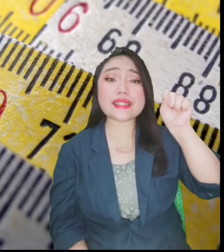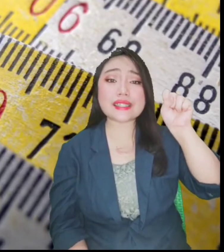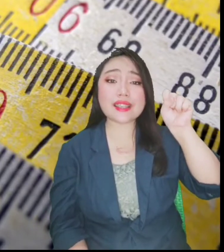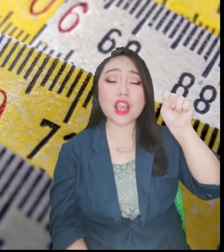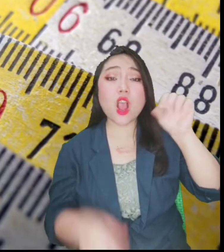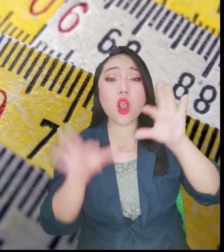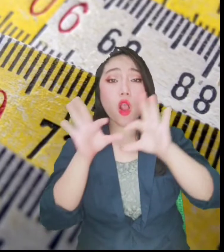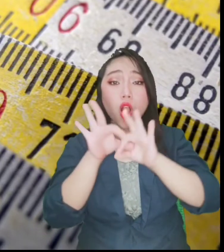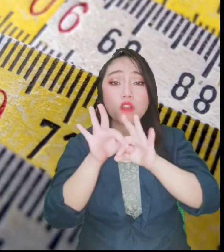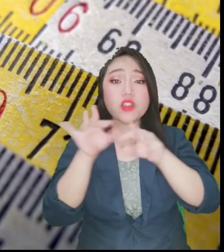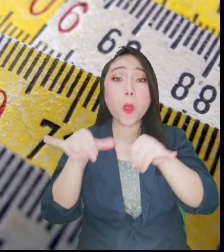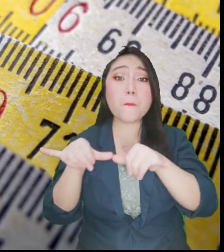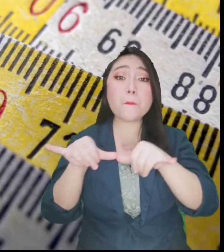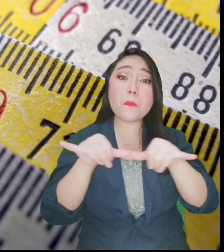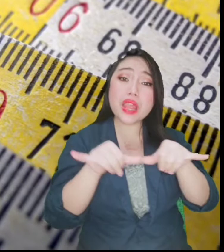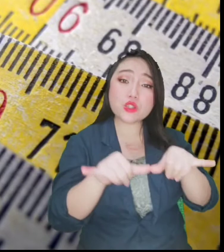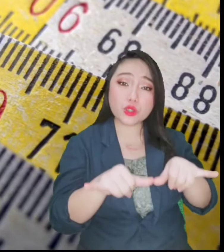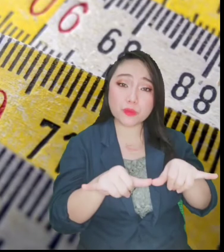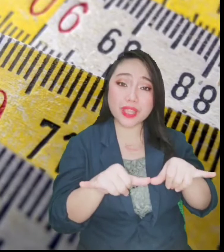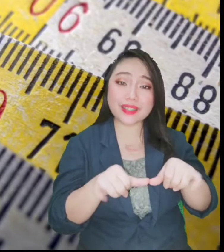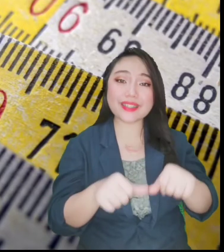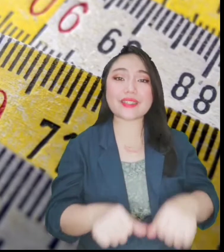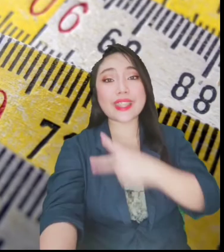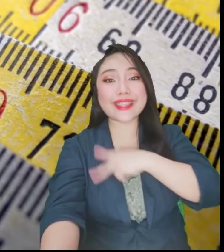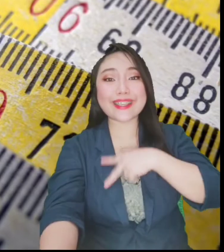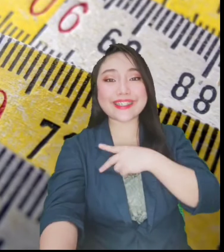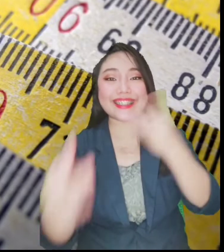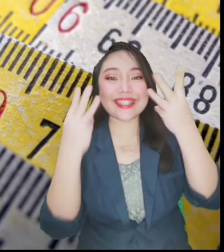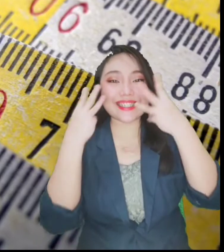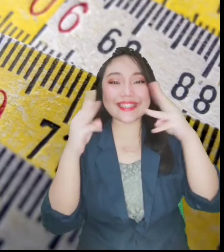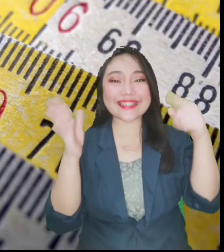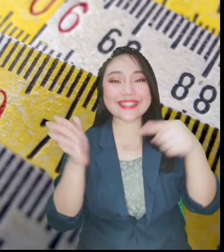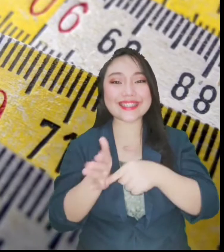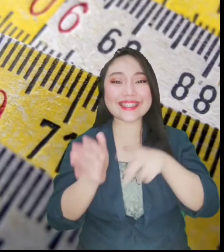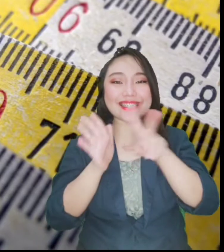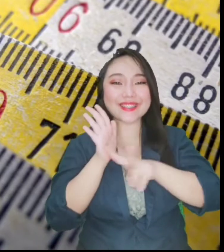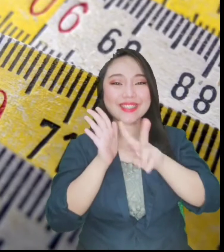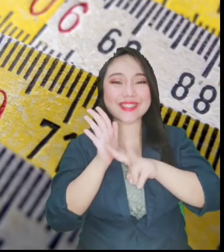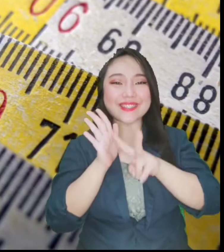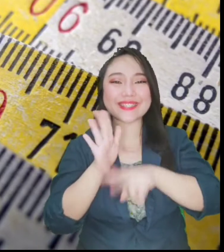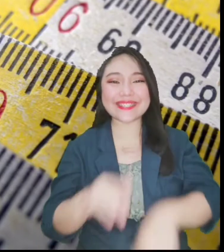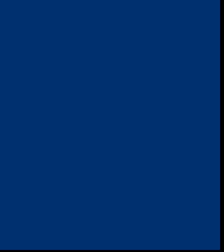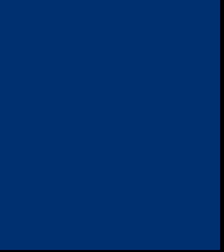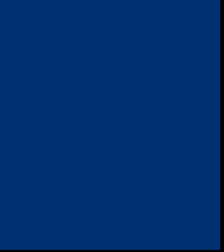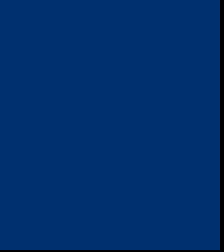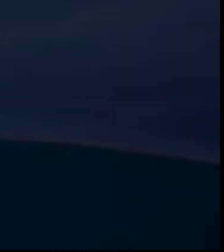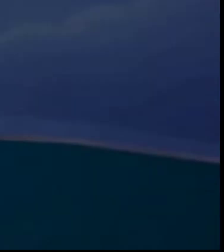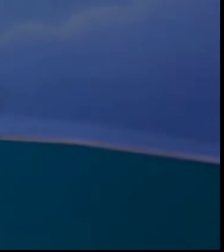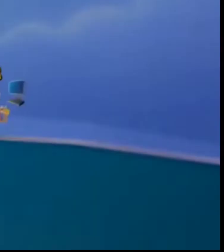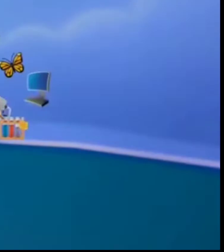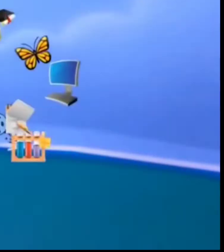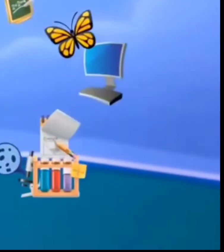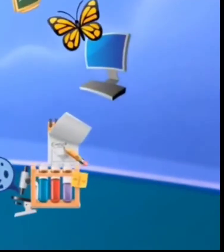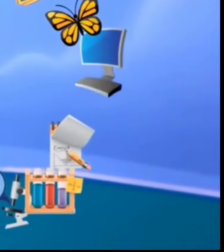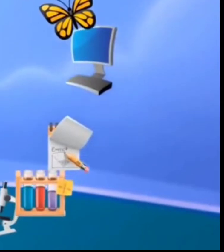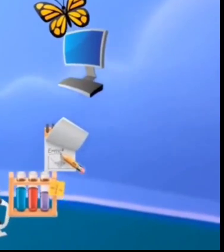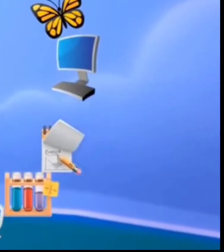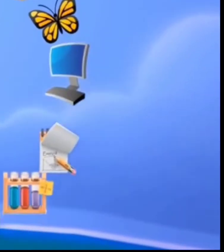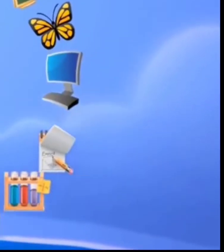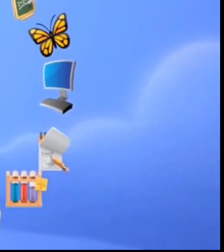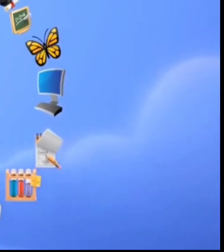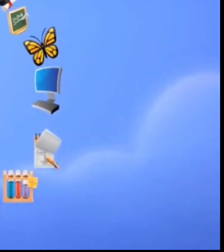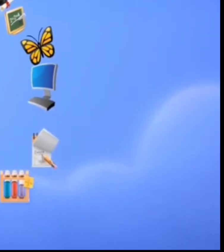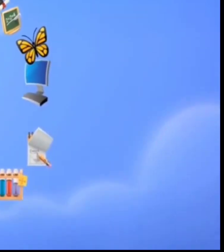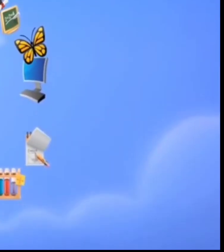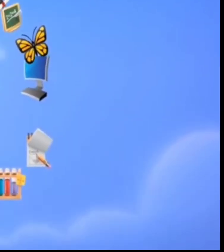units of measurement. Please watch this video.